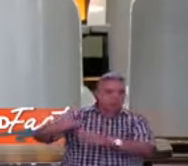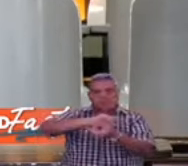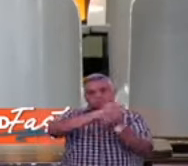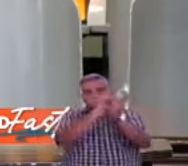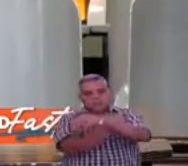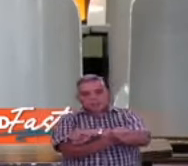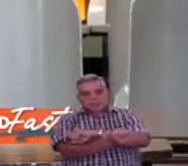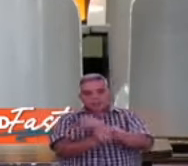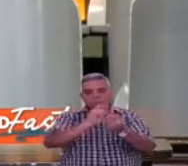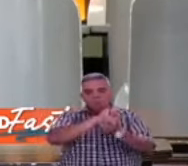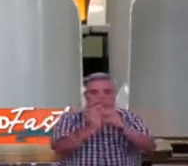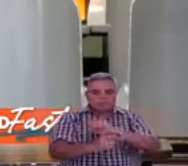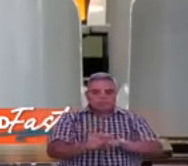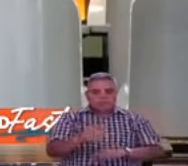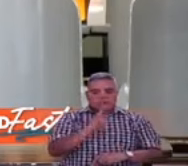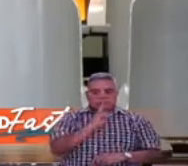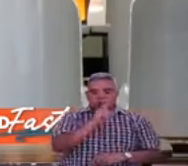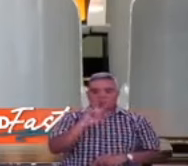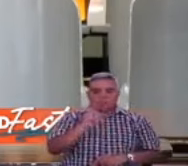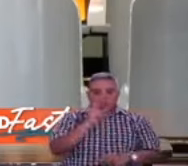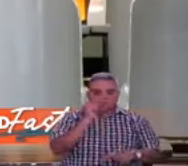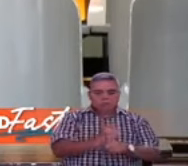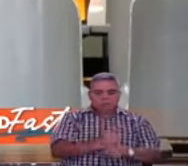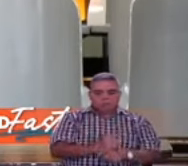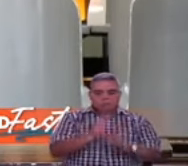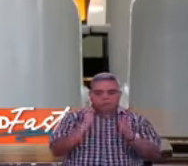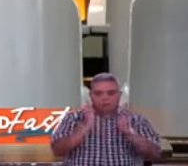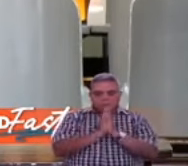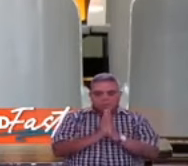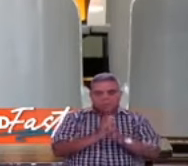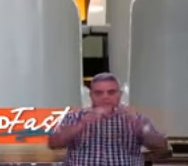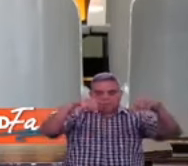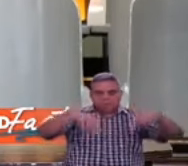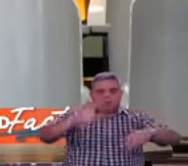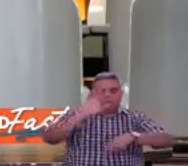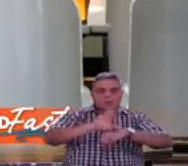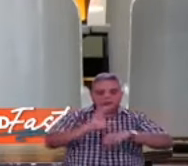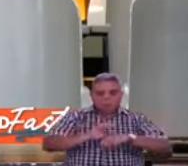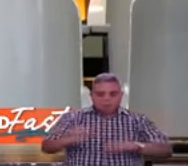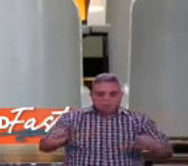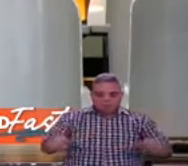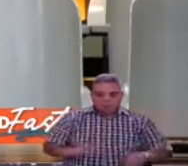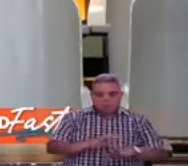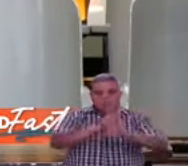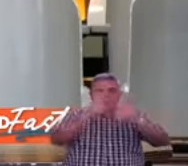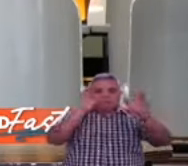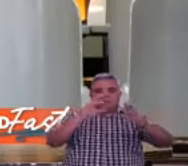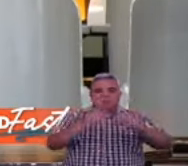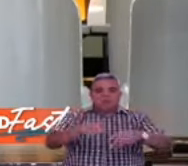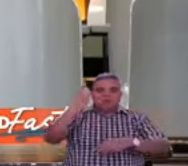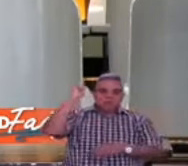truth and twisting what is right. I pray that we as a church be a shining beacon through